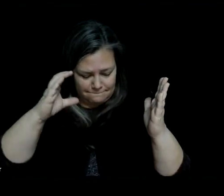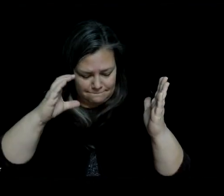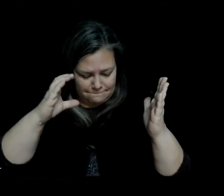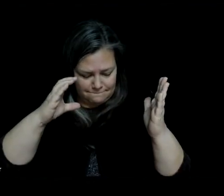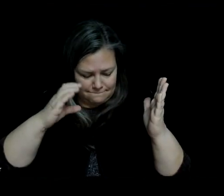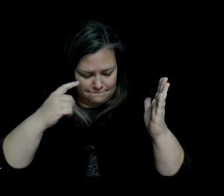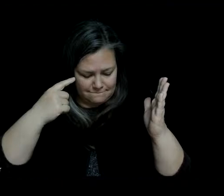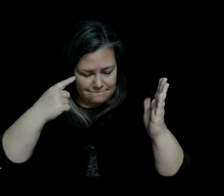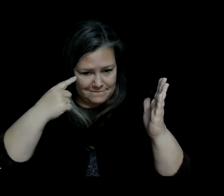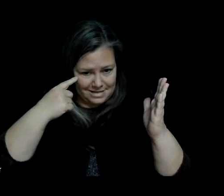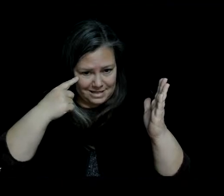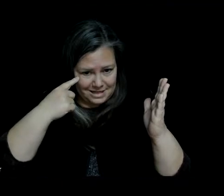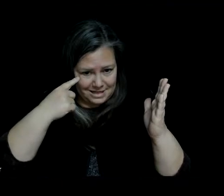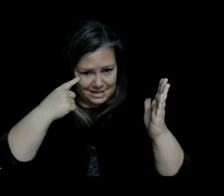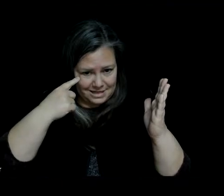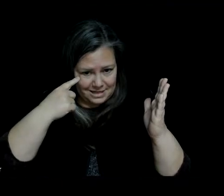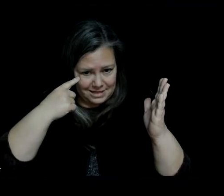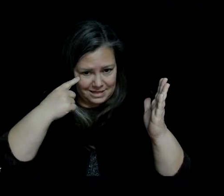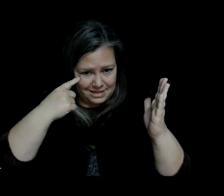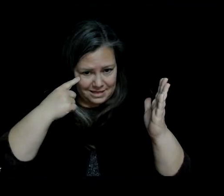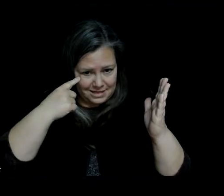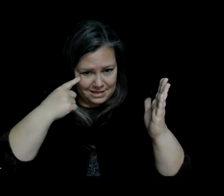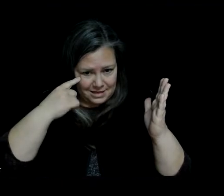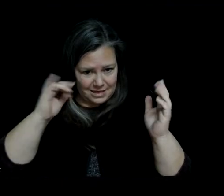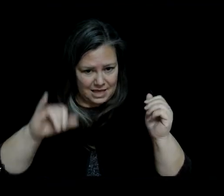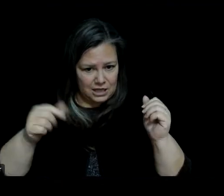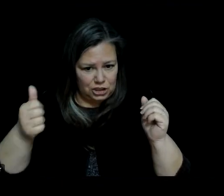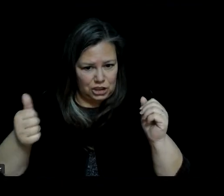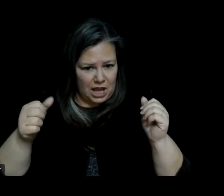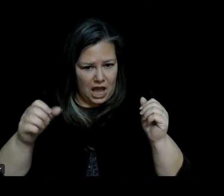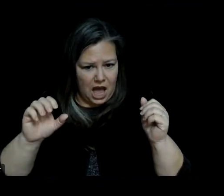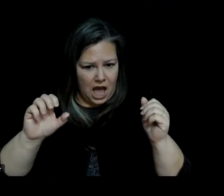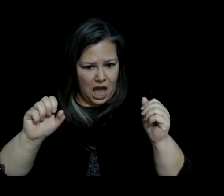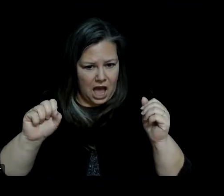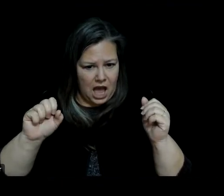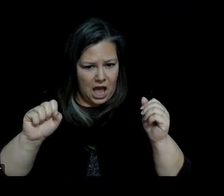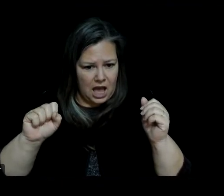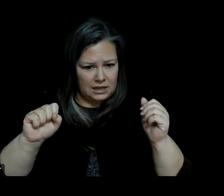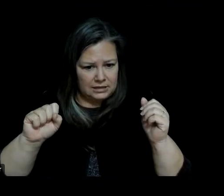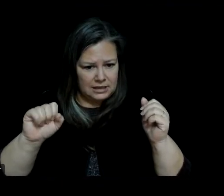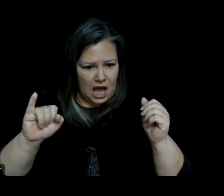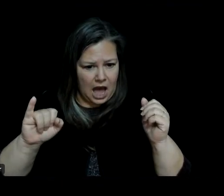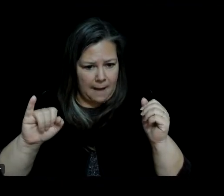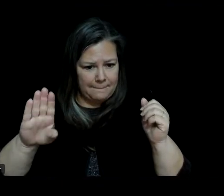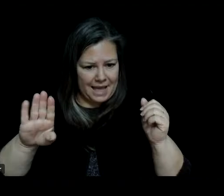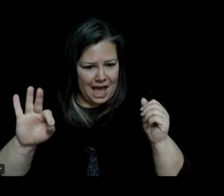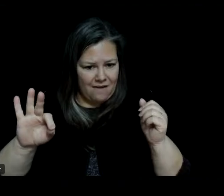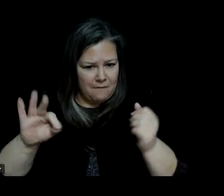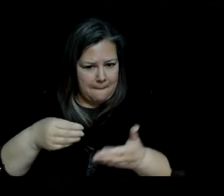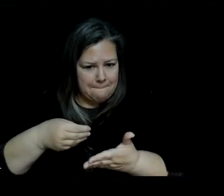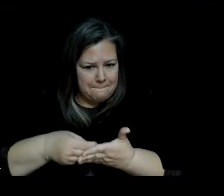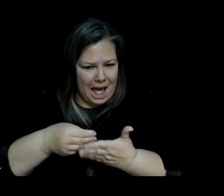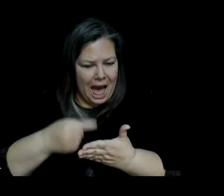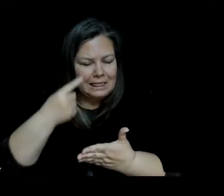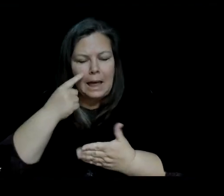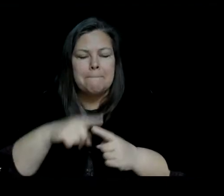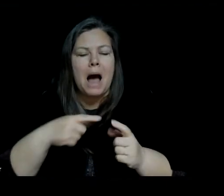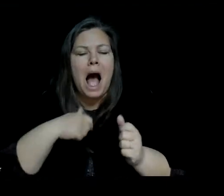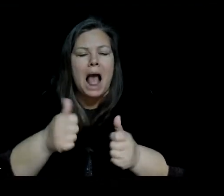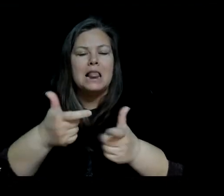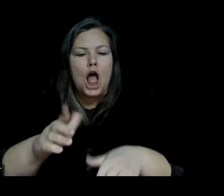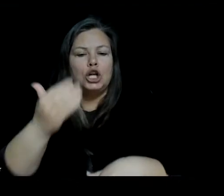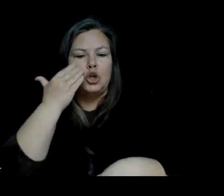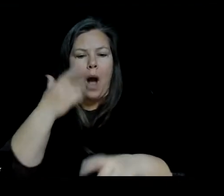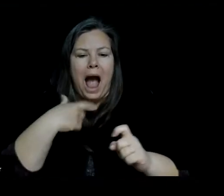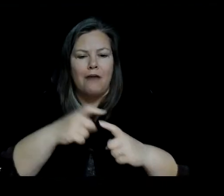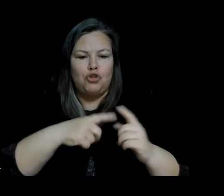to, I believe those are SIBF monies. I can get back to you, though, once I have a chance